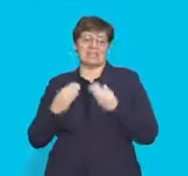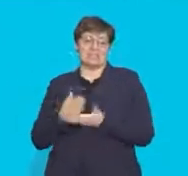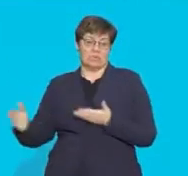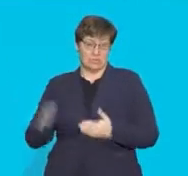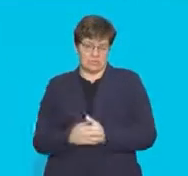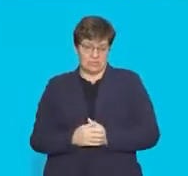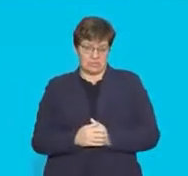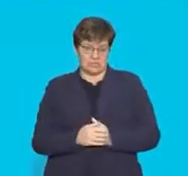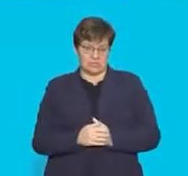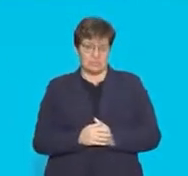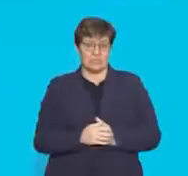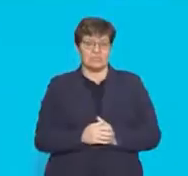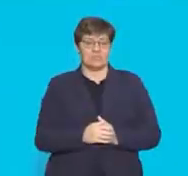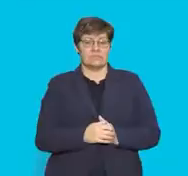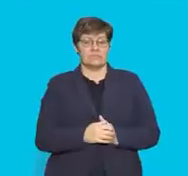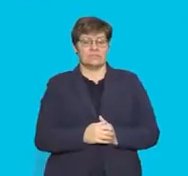asset disposal.